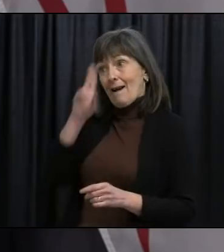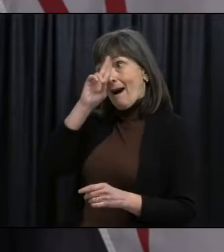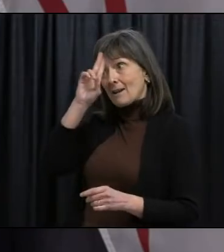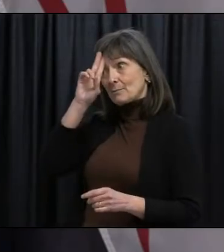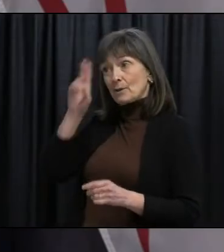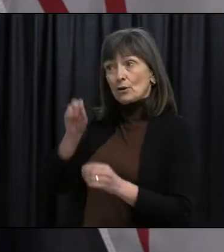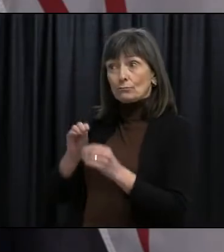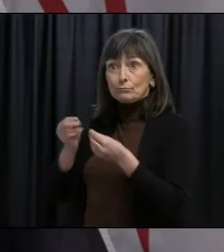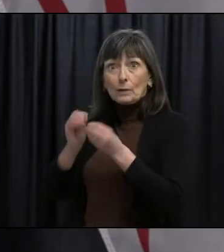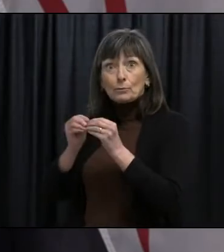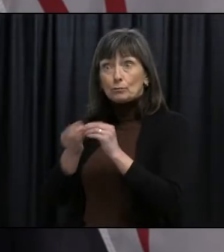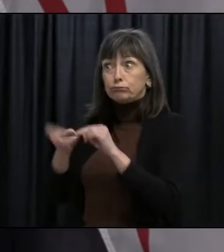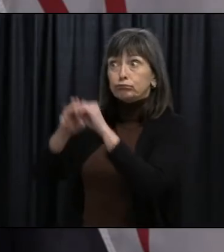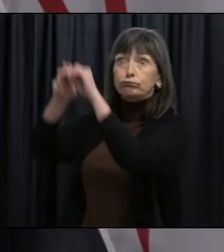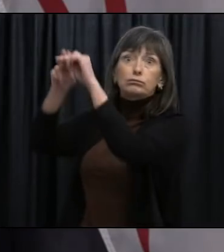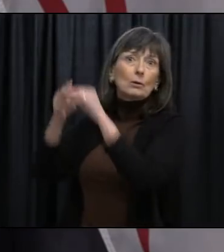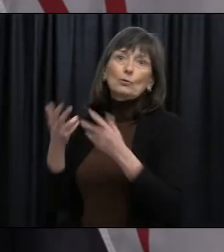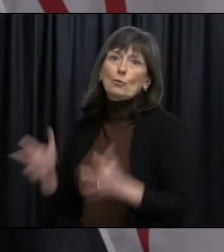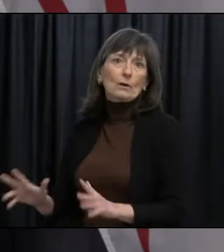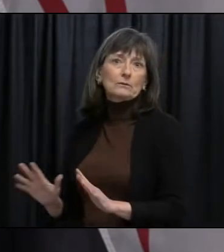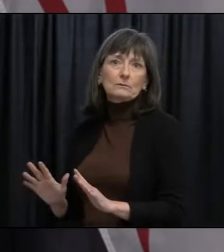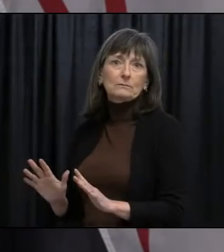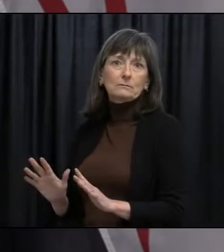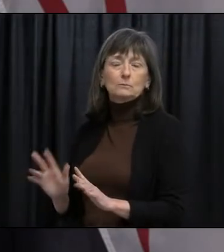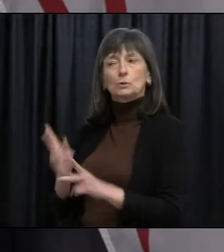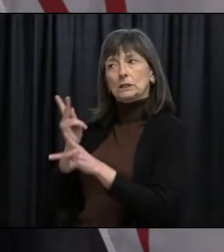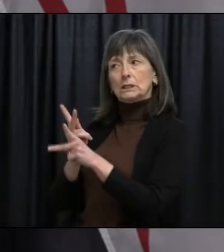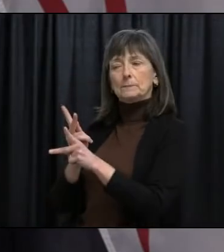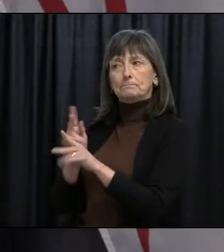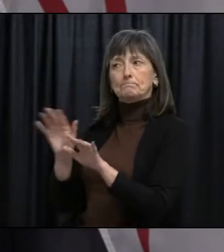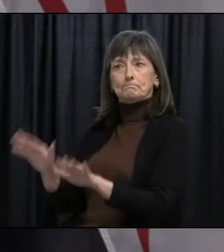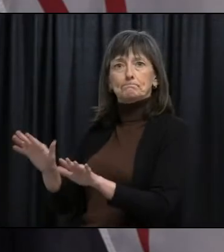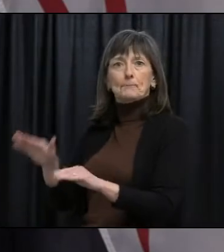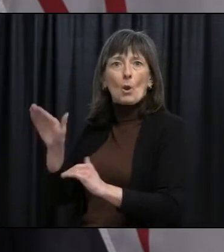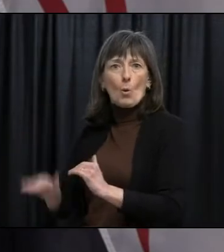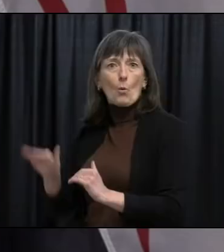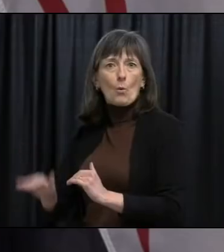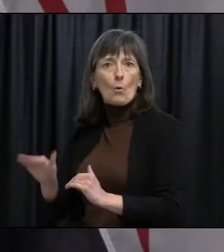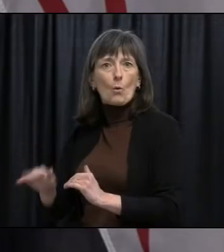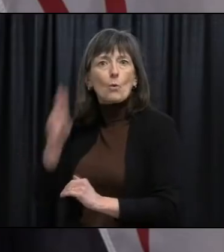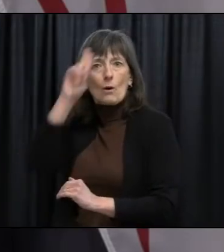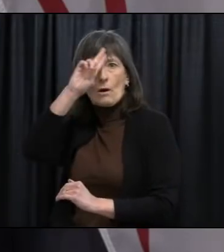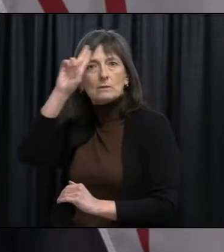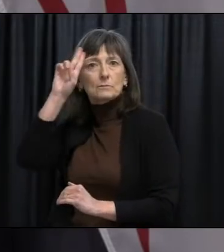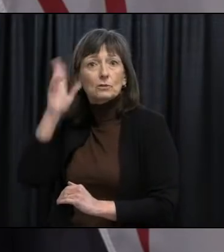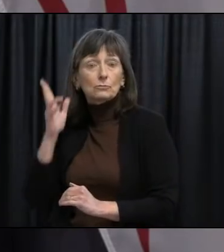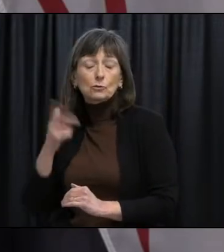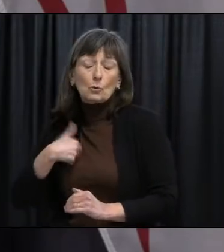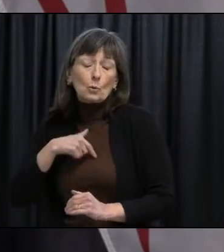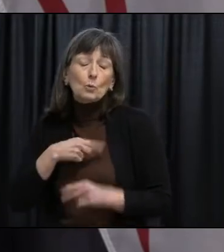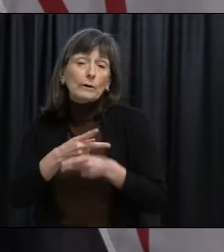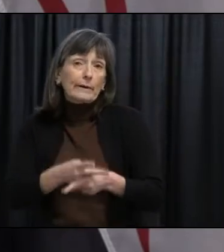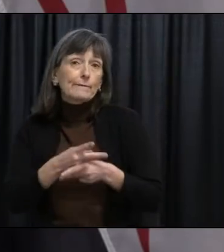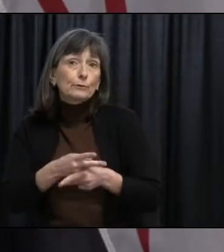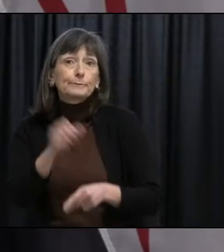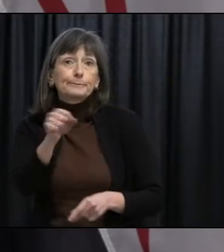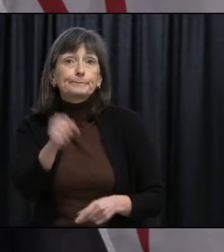system capacity. So I think, using that cautious approach